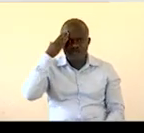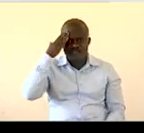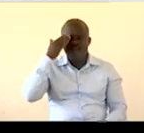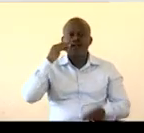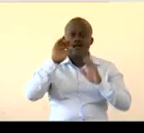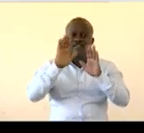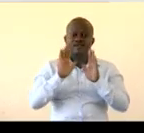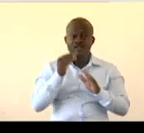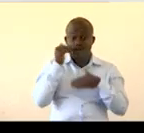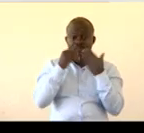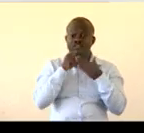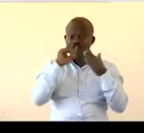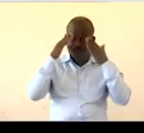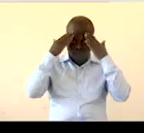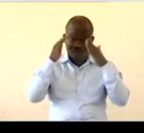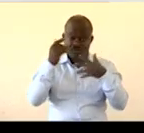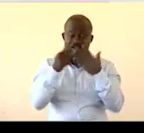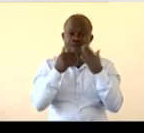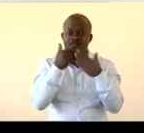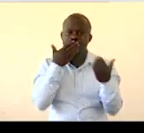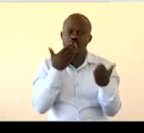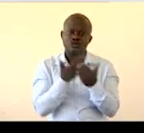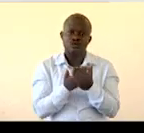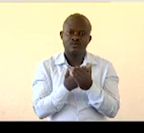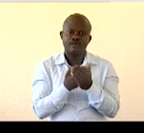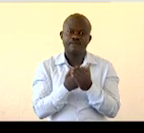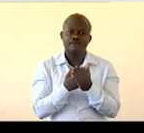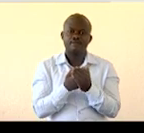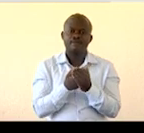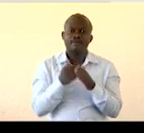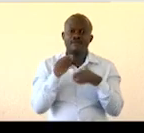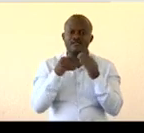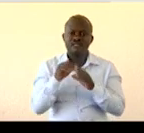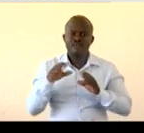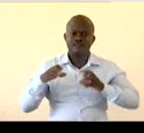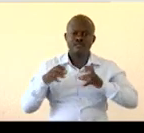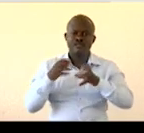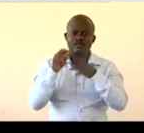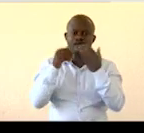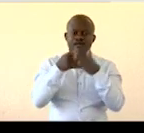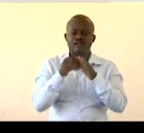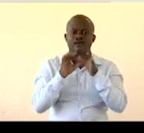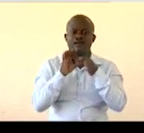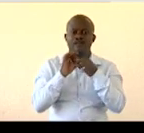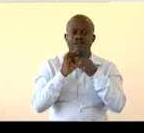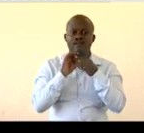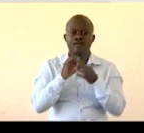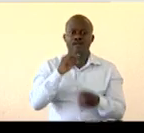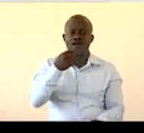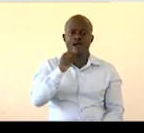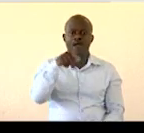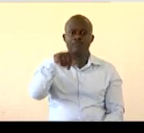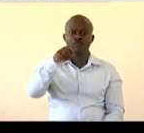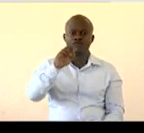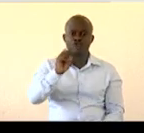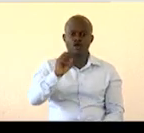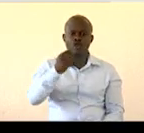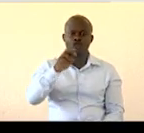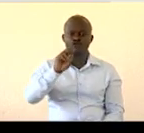Excellent. If you know tendrils, that is good. And this movement is also referred as